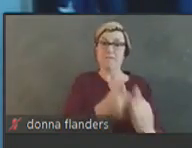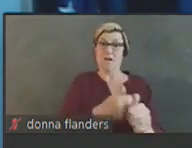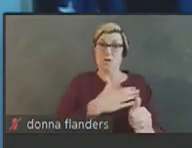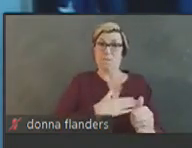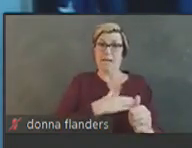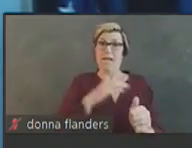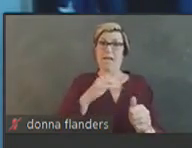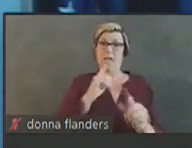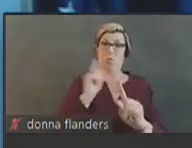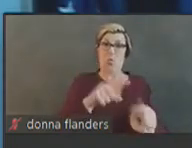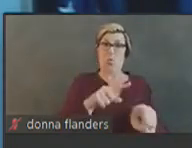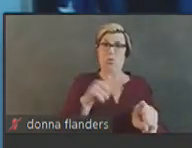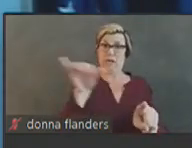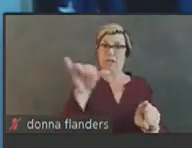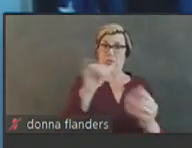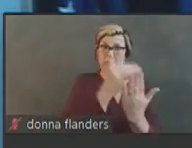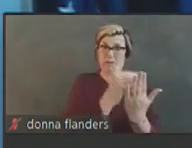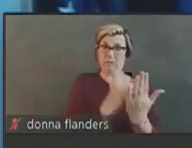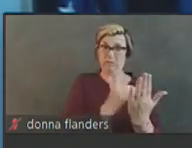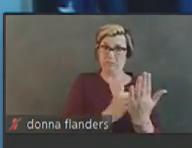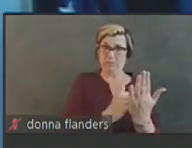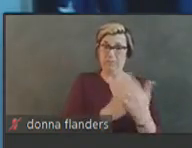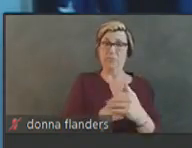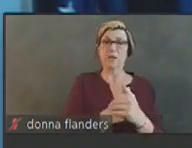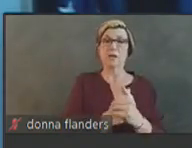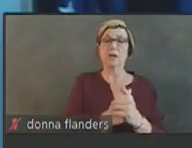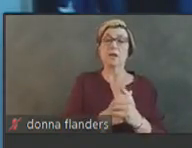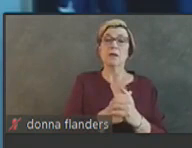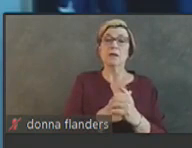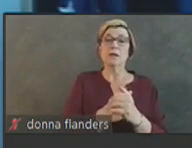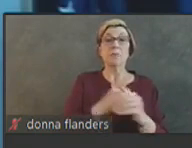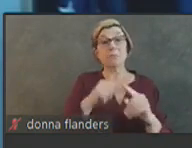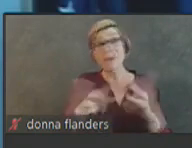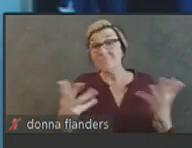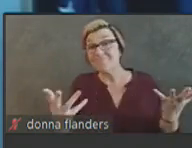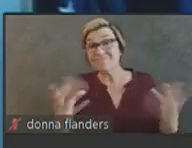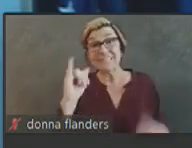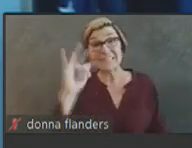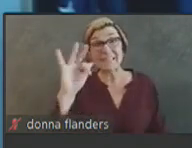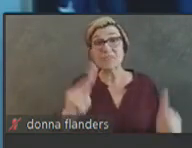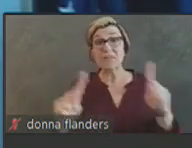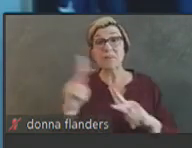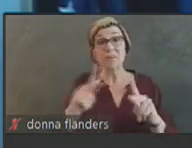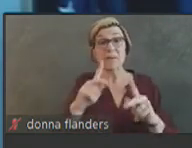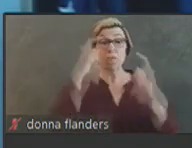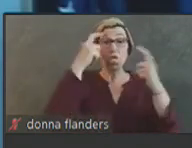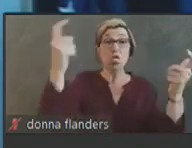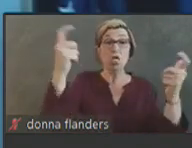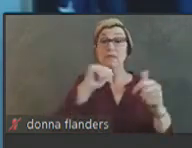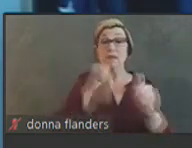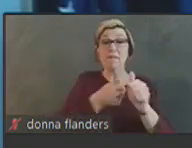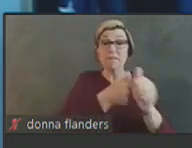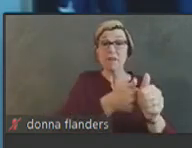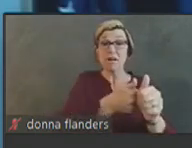myself. But if there are those who seek not to follow these guidelines, call